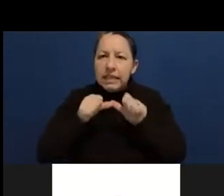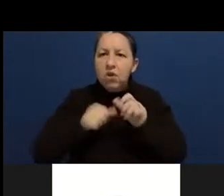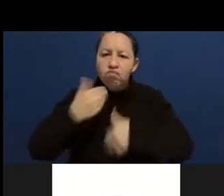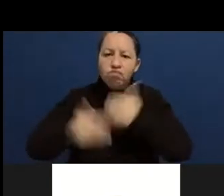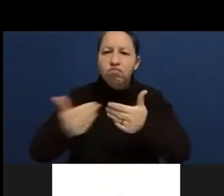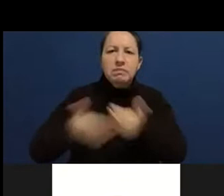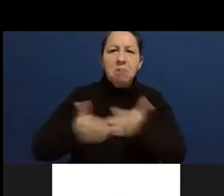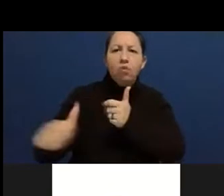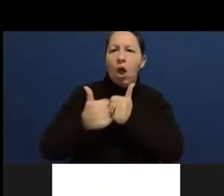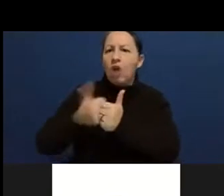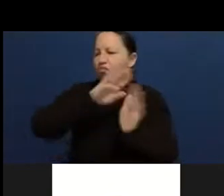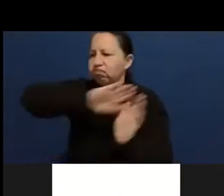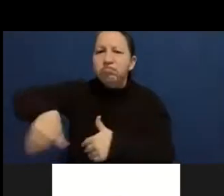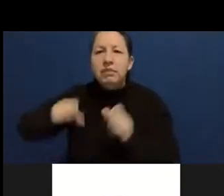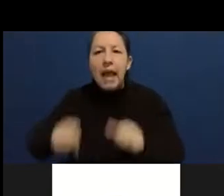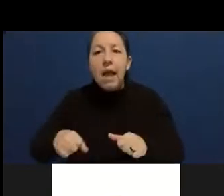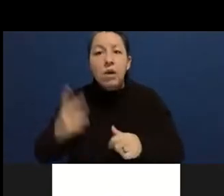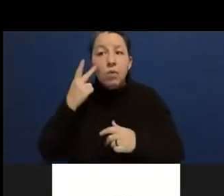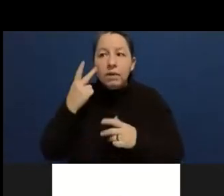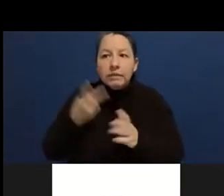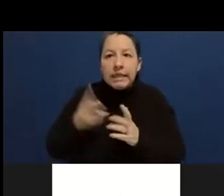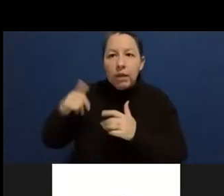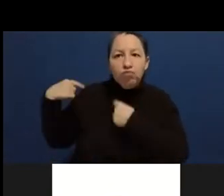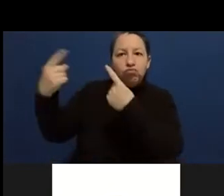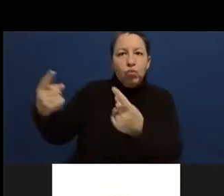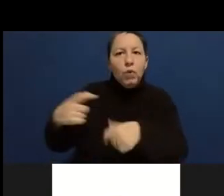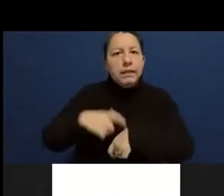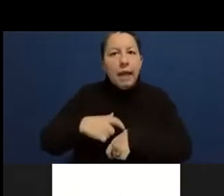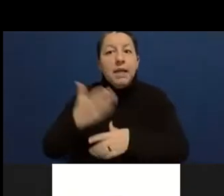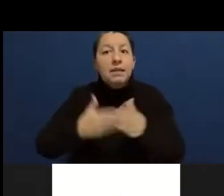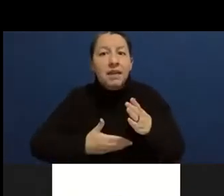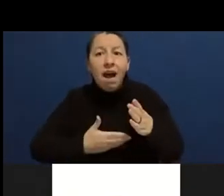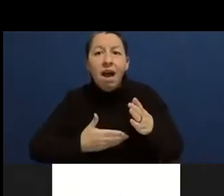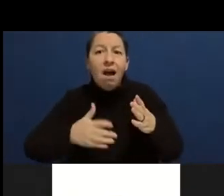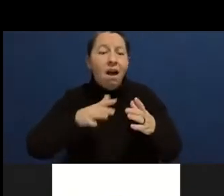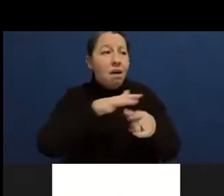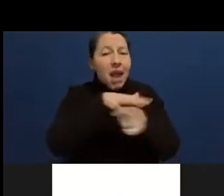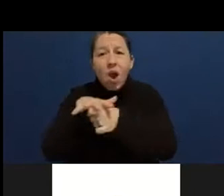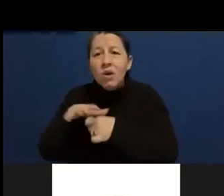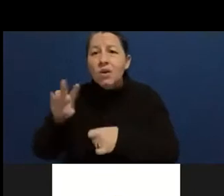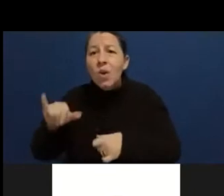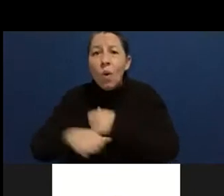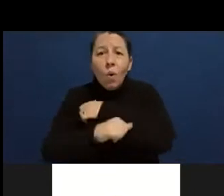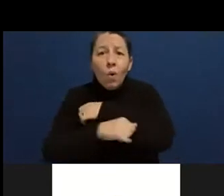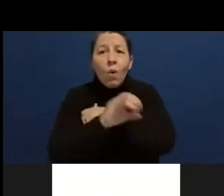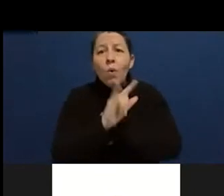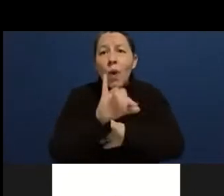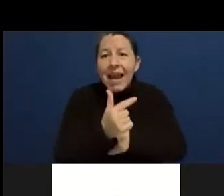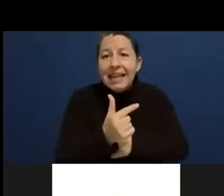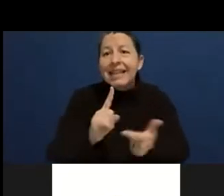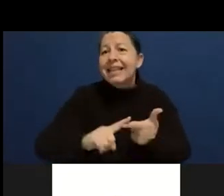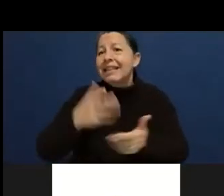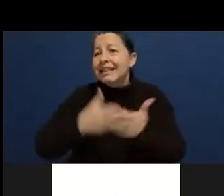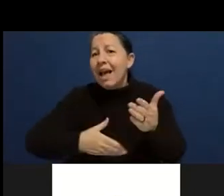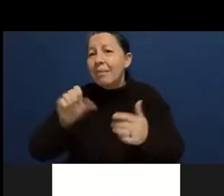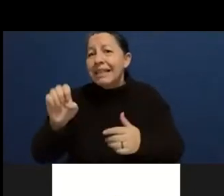different areas. So throughout, in some areas it's through whaling, in some areas it was sea otter, for some areas